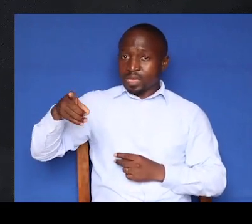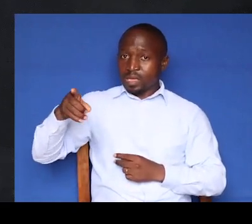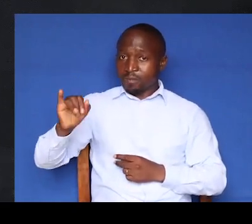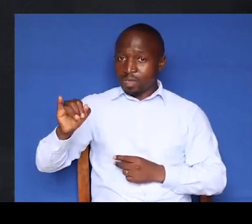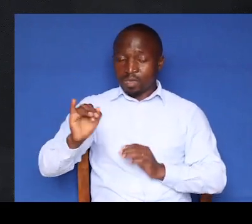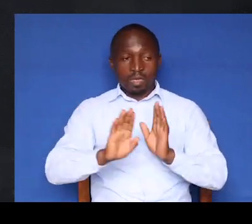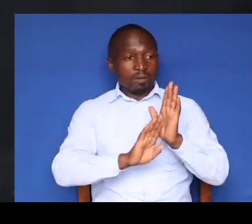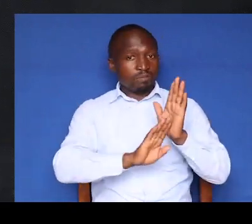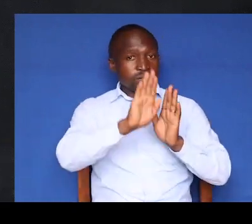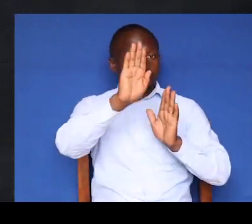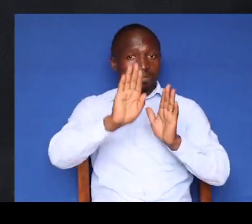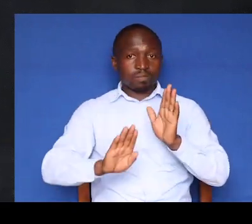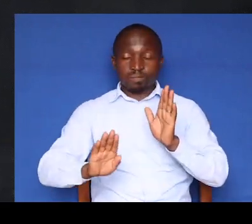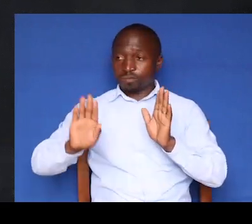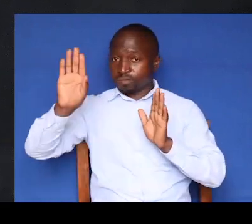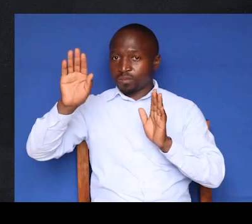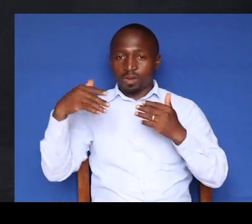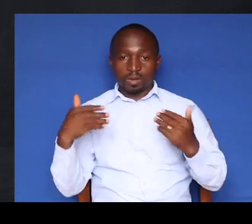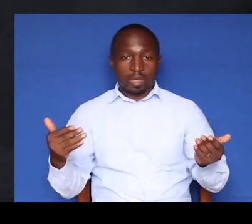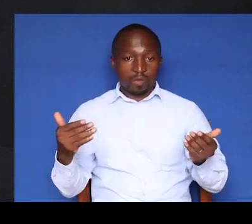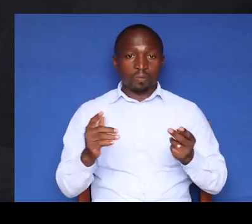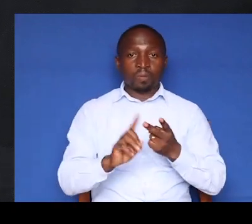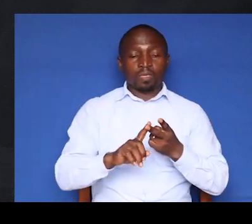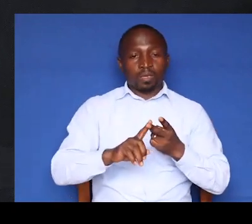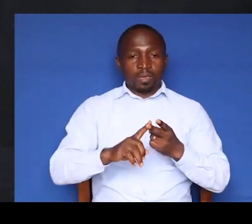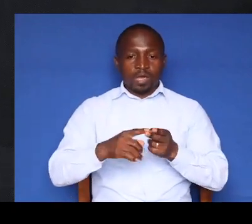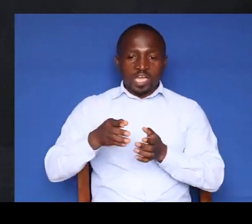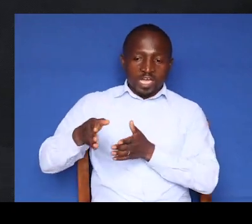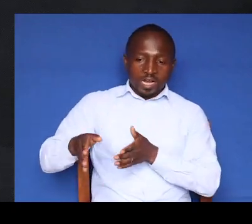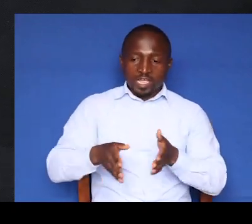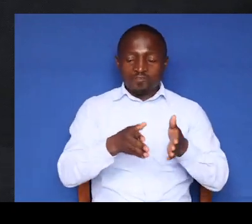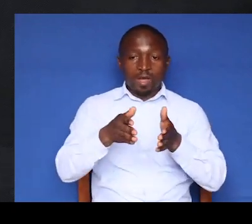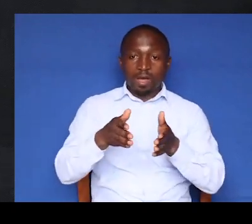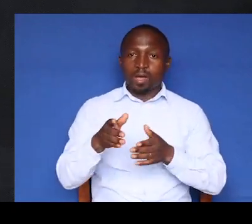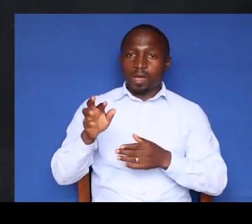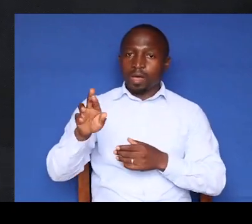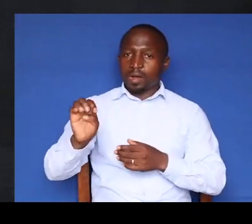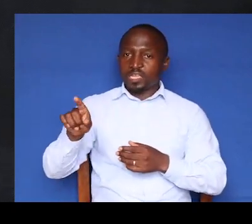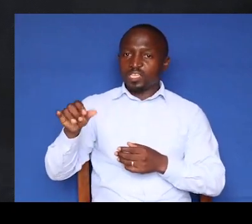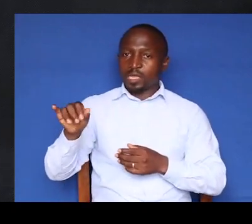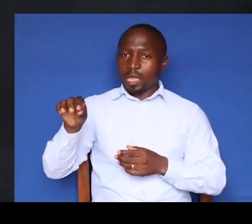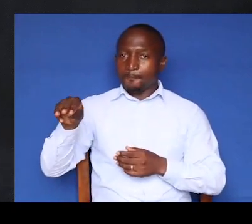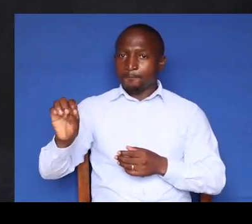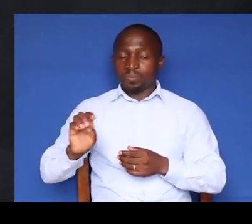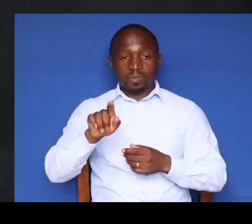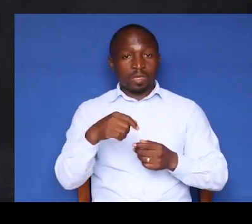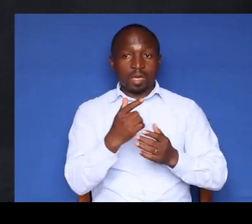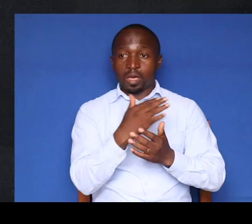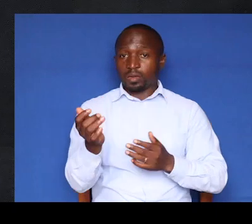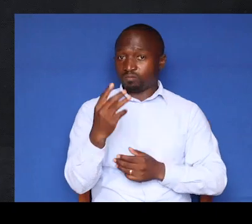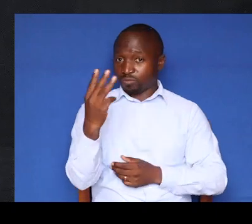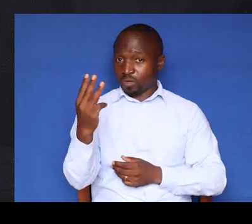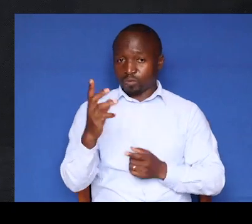2. So river regime is of 3 types. We have simple river regime, double river regime, complex